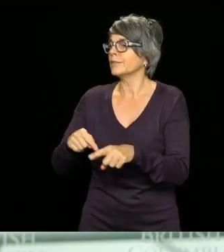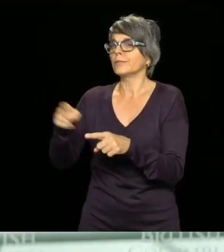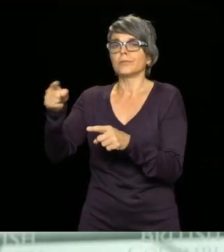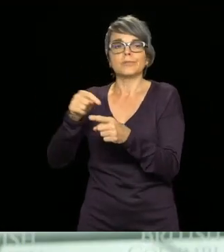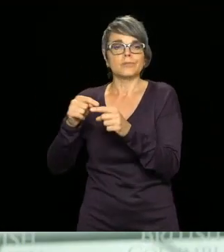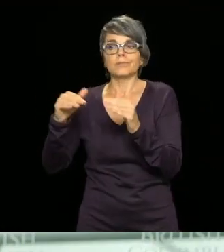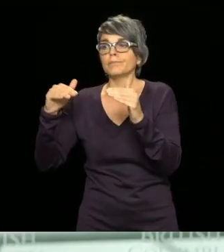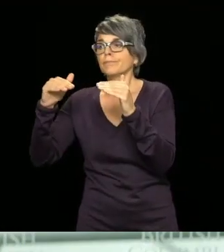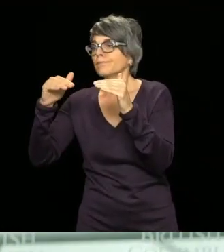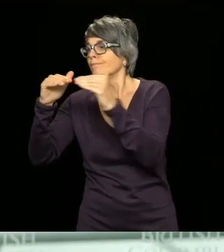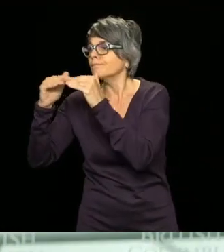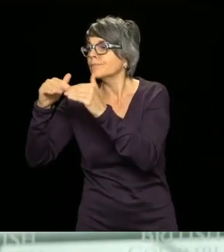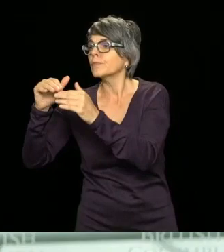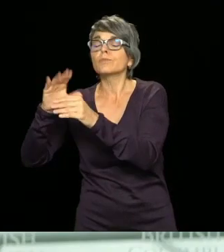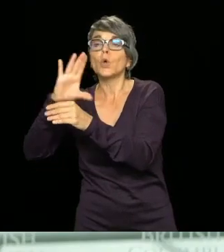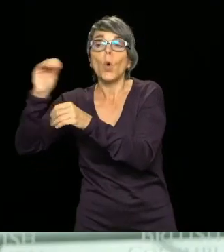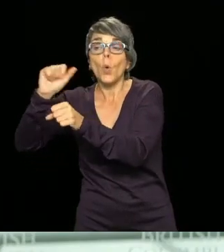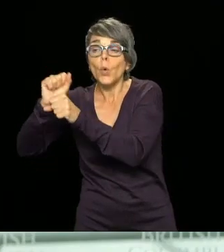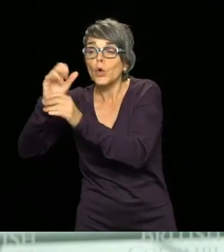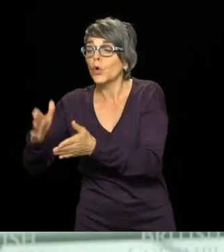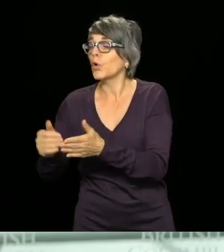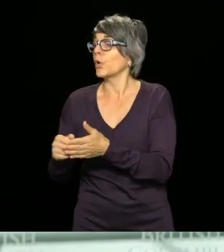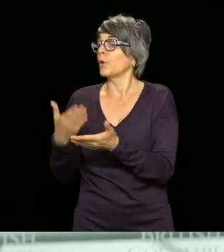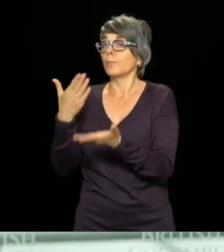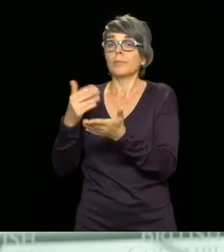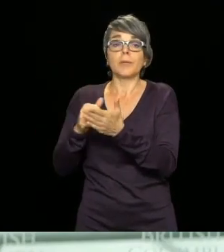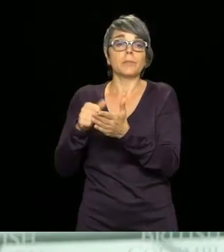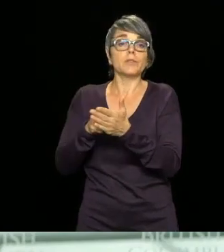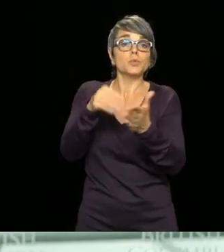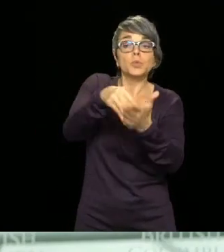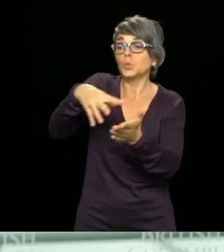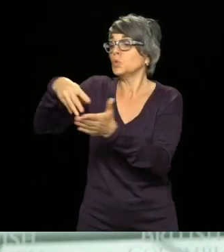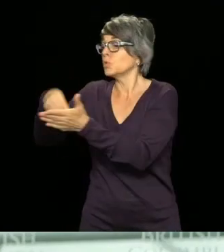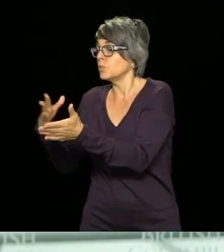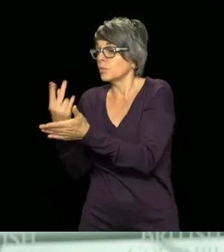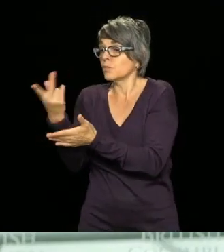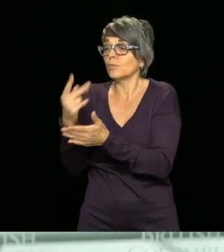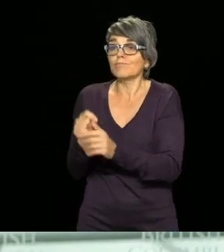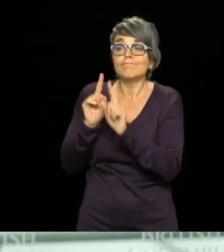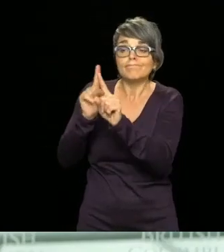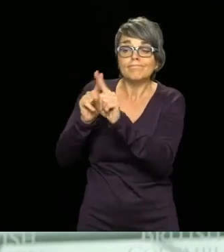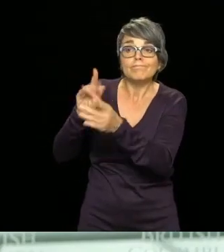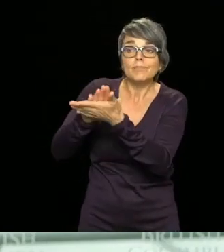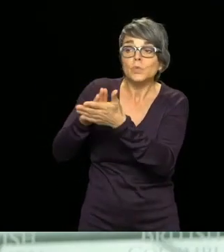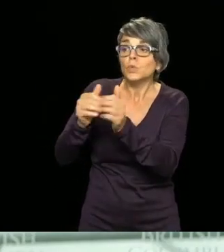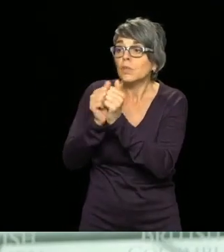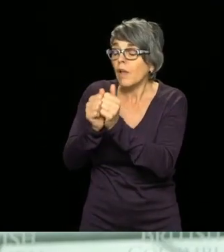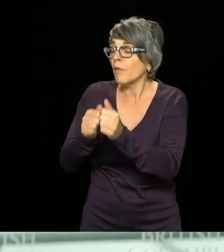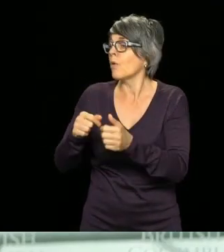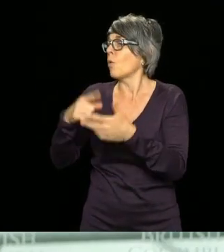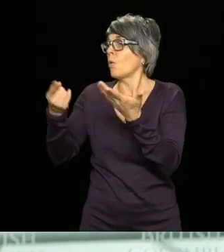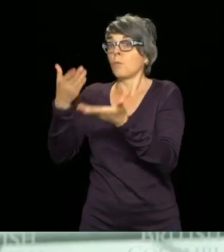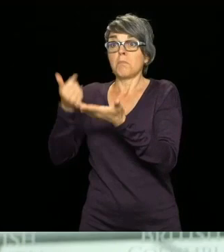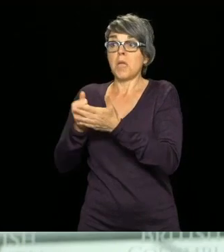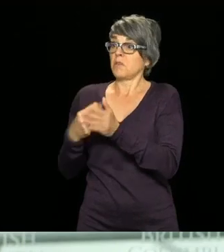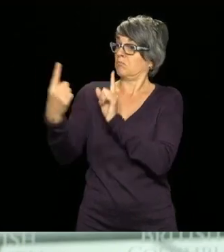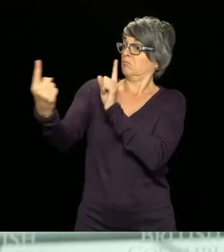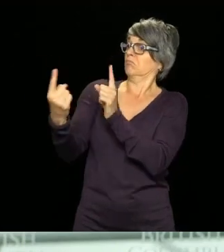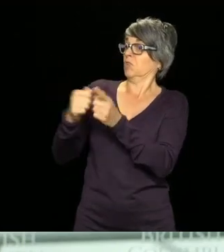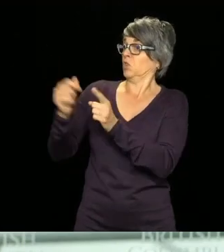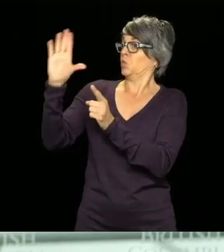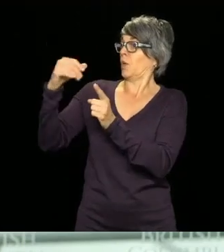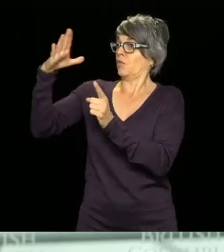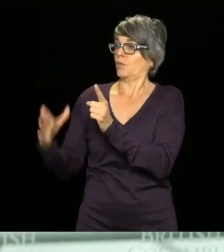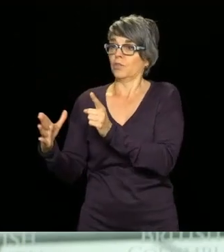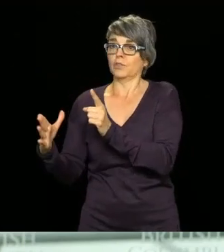go to class with on campus. And it could be a stranger. So the impact of sexual assault goes beyond an intimate relationship. But when it's